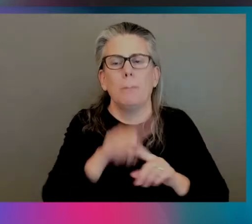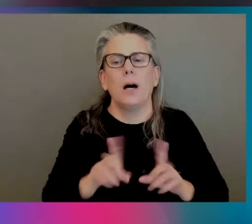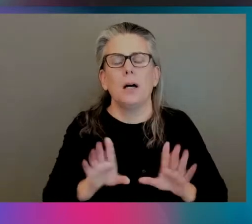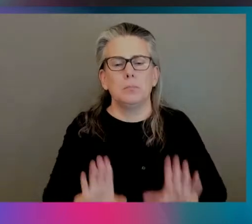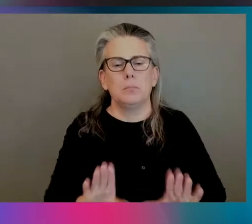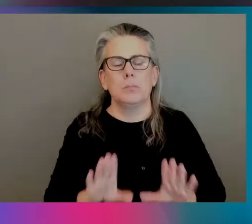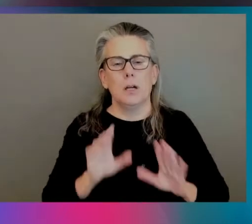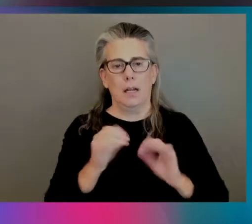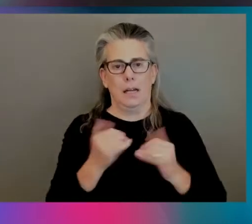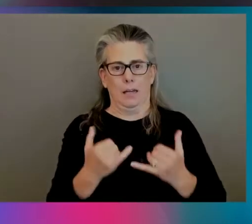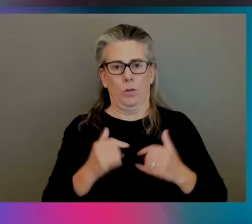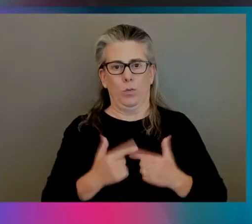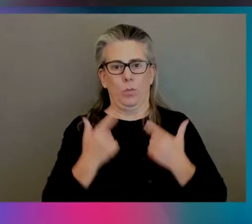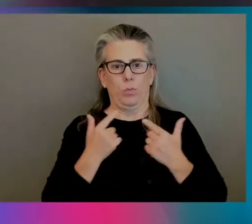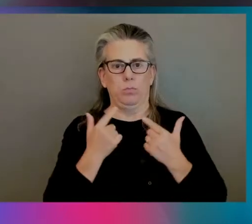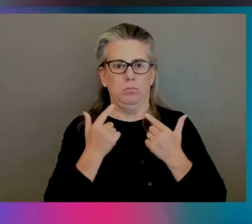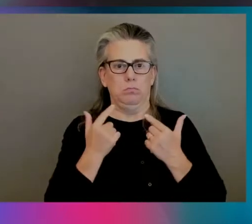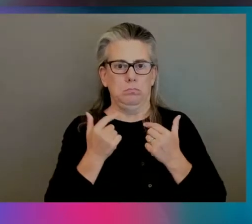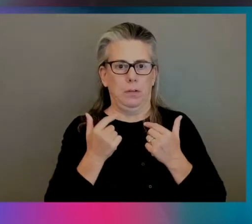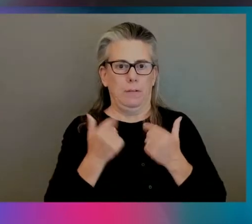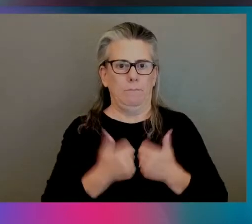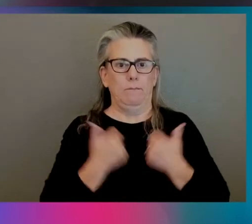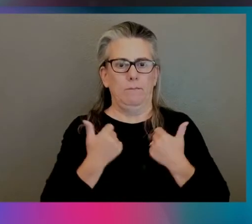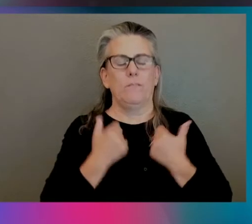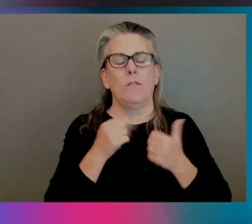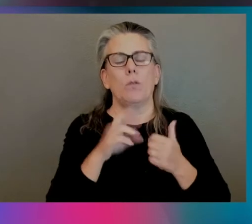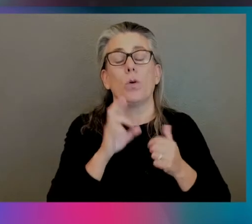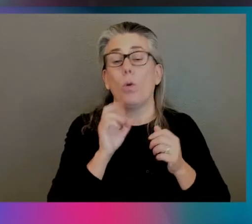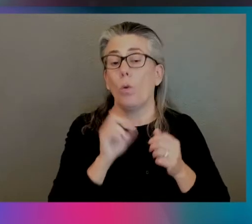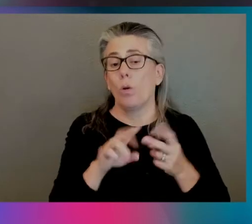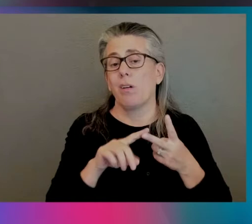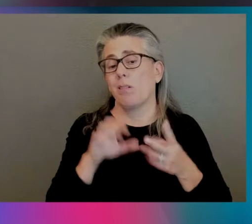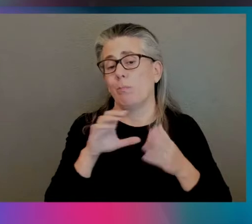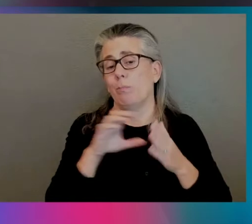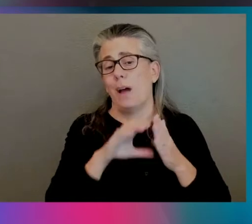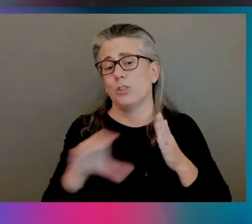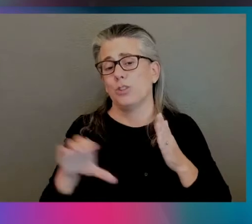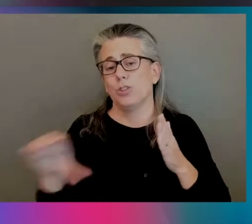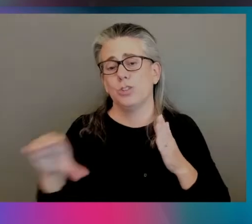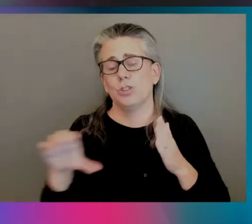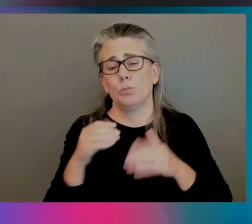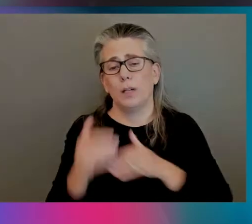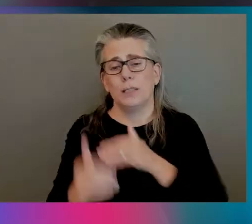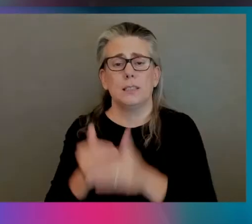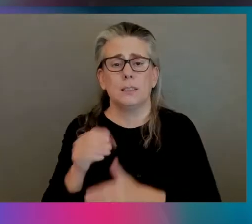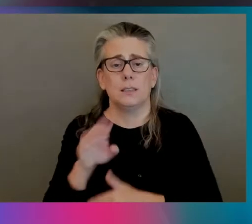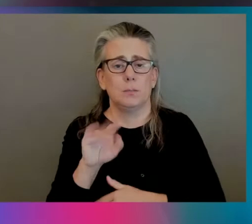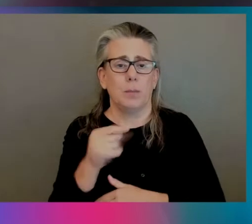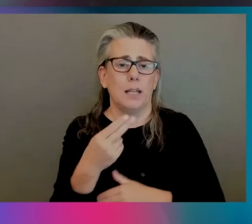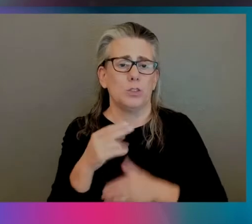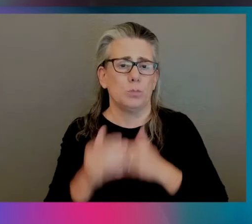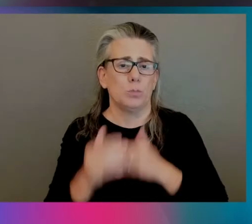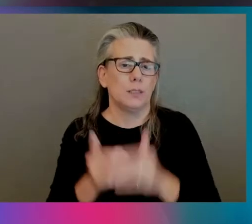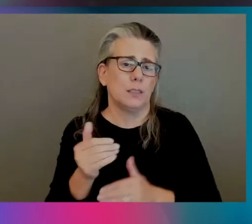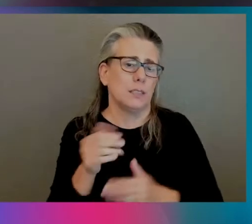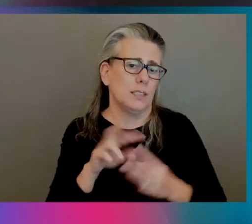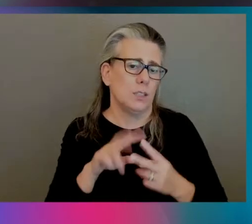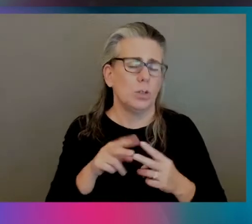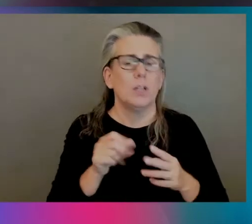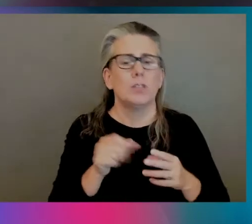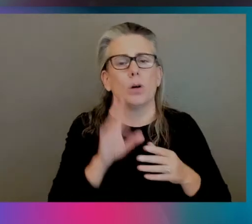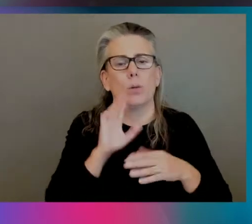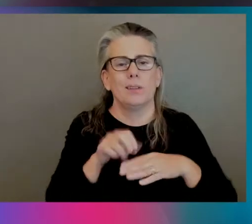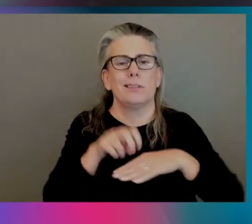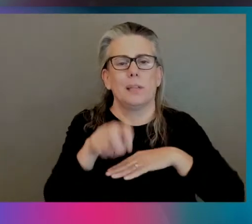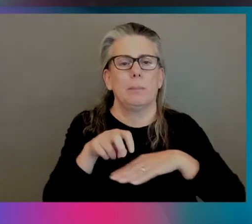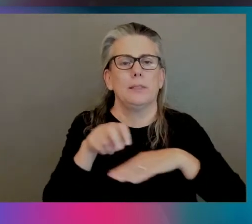or via batch processing. So I'll skip to gonna skip the data science stuff. We can get back